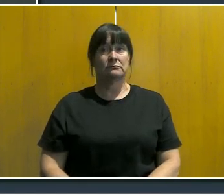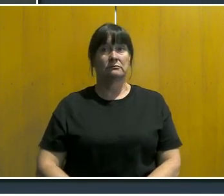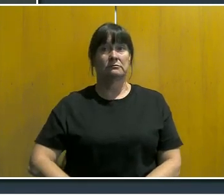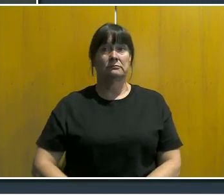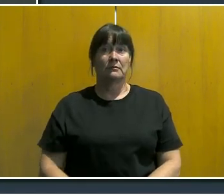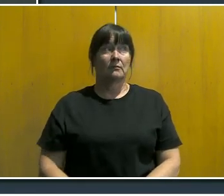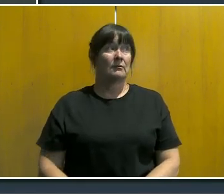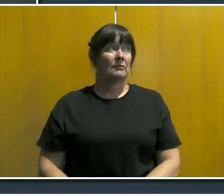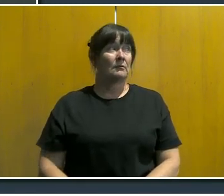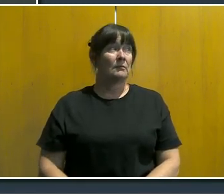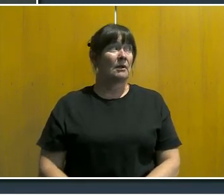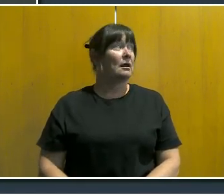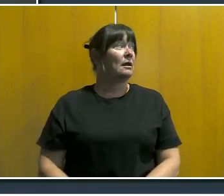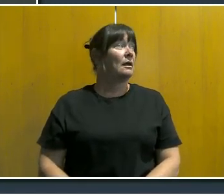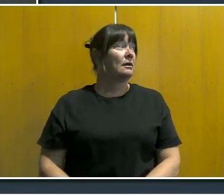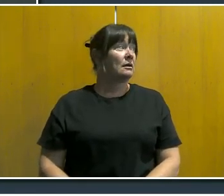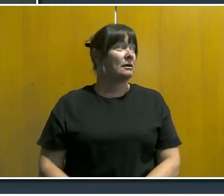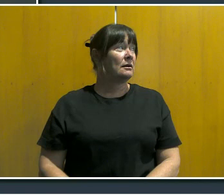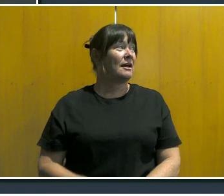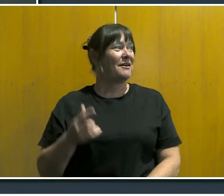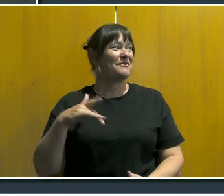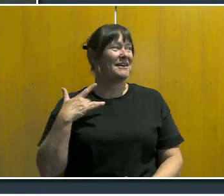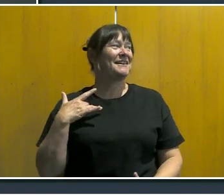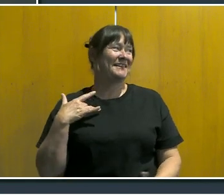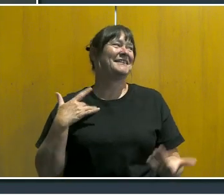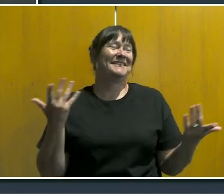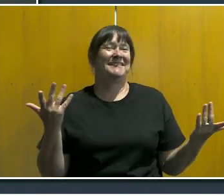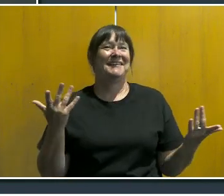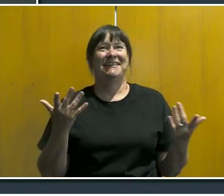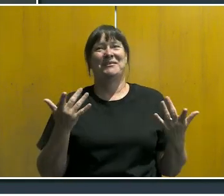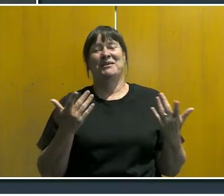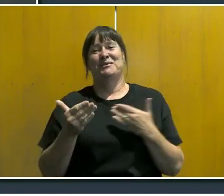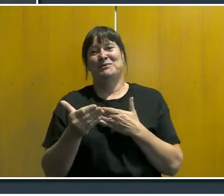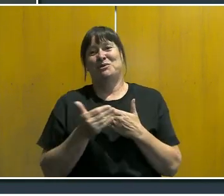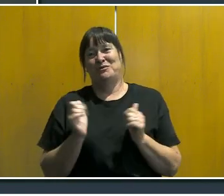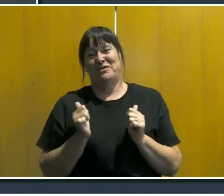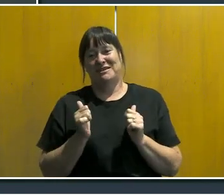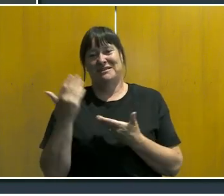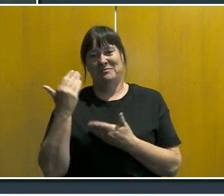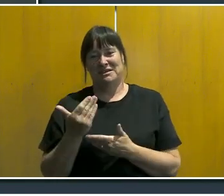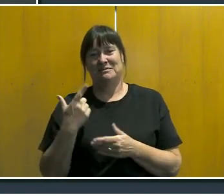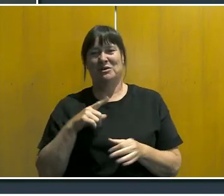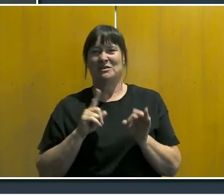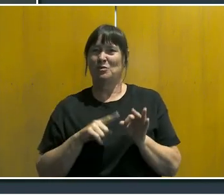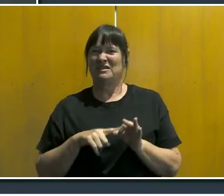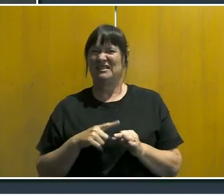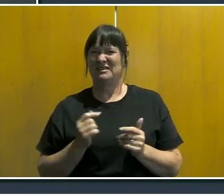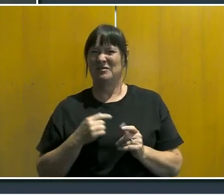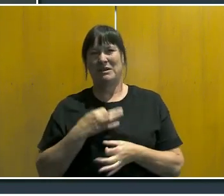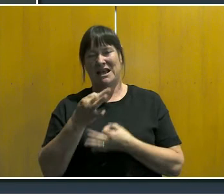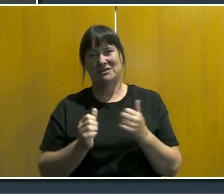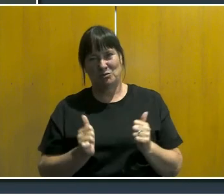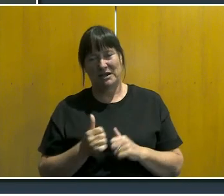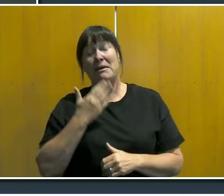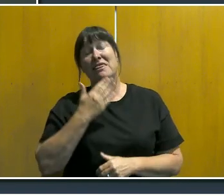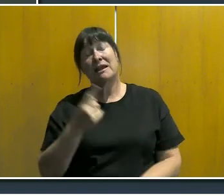No, I think being towards the end of the submissions, you're off the hook for questions. There have a lot been asked already, but thank you very much for taking the time to come in.